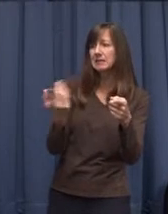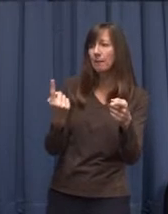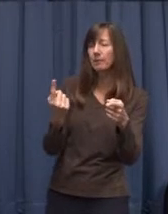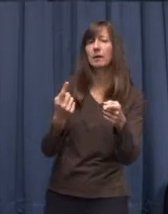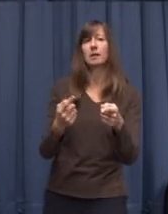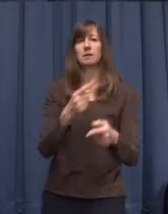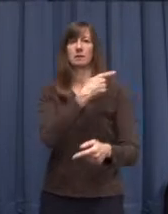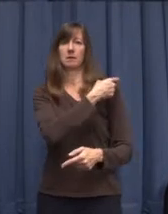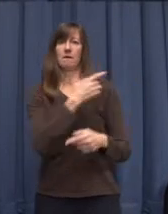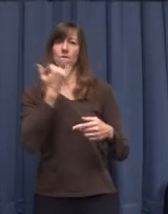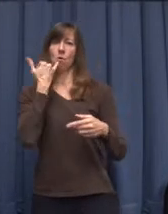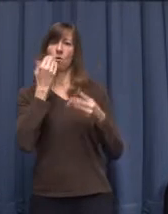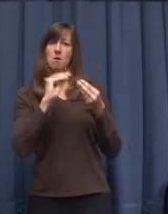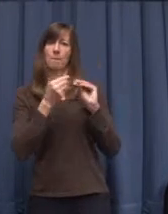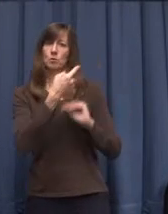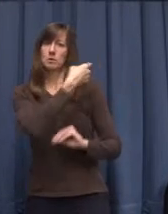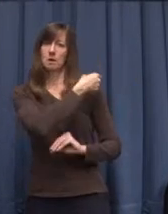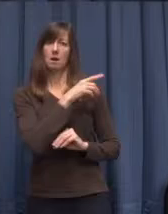the screen. It's